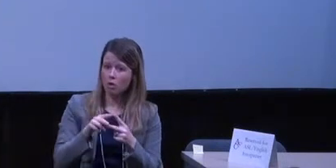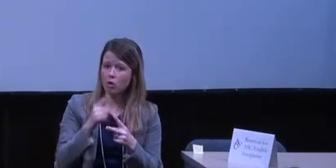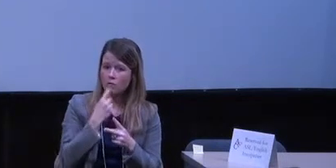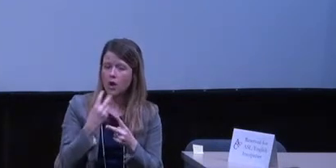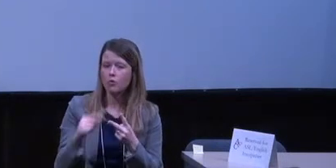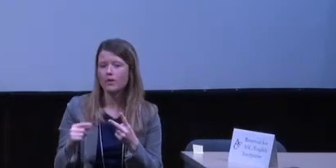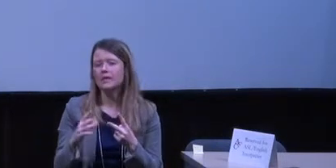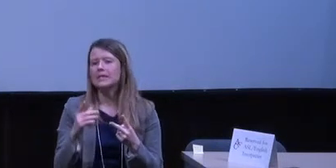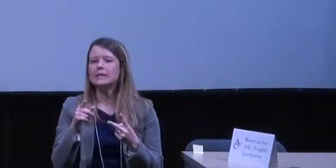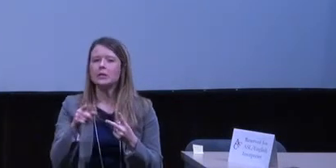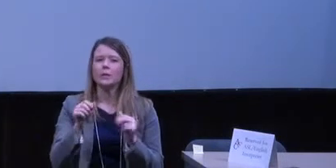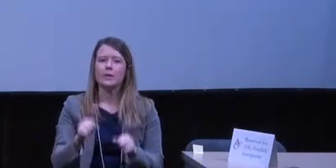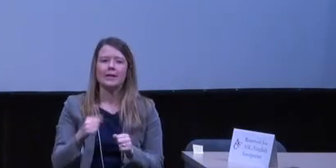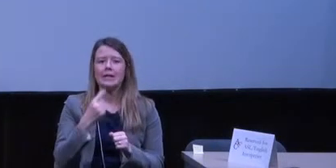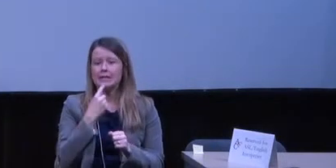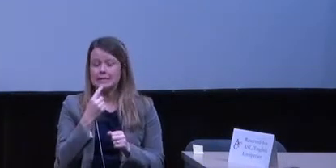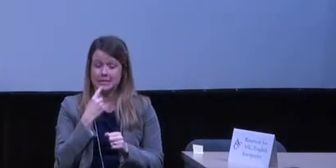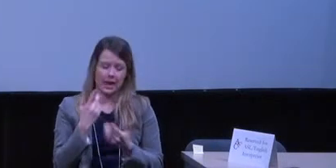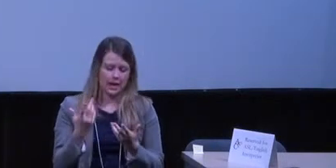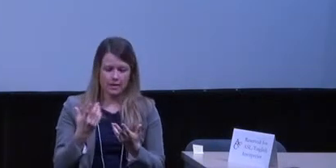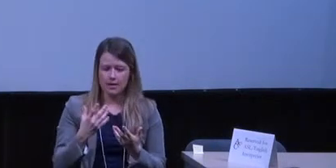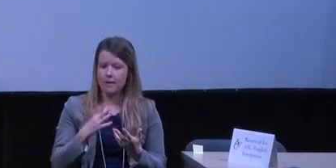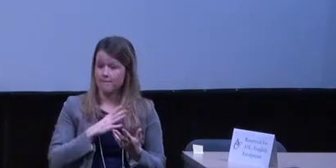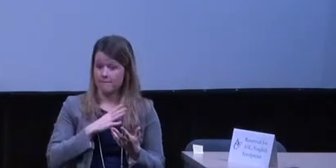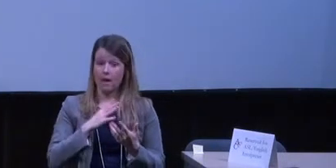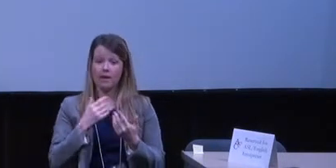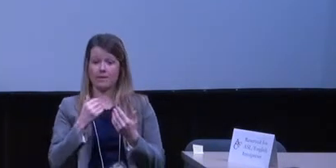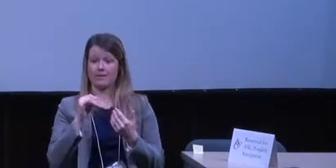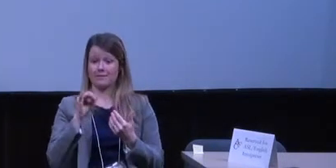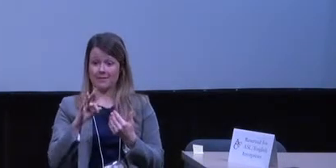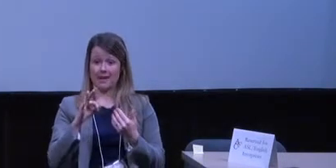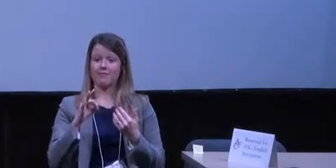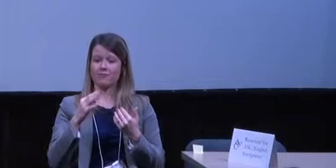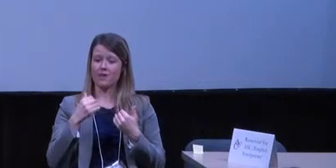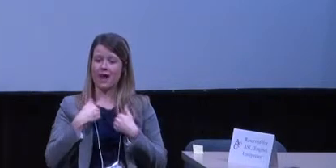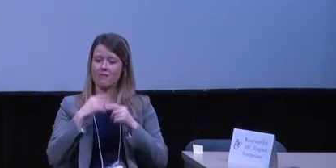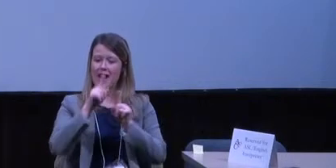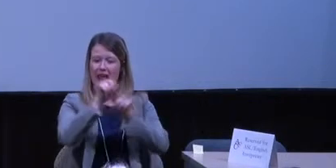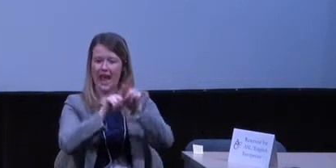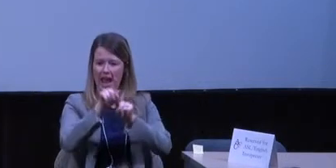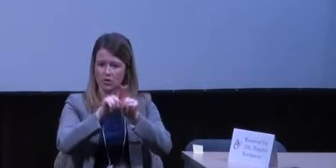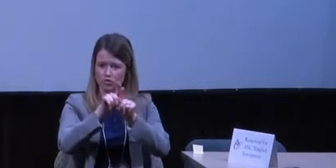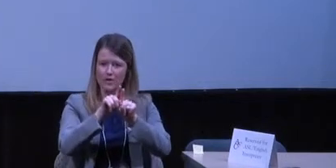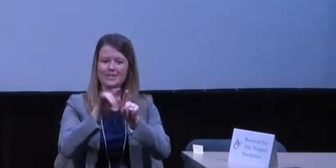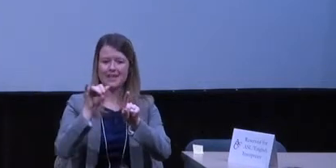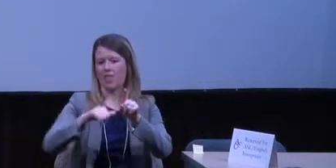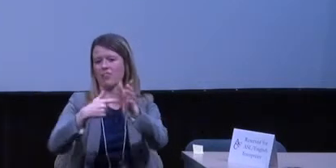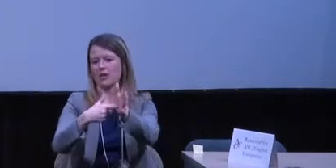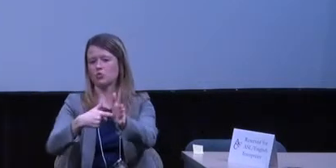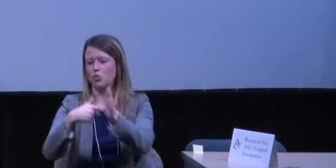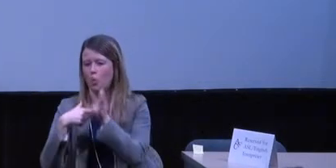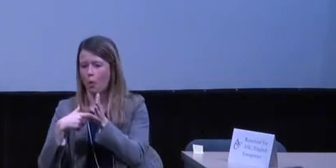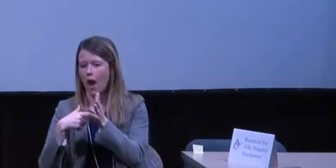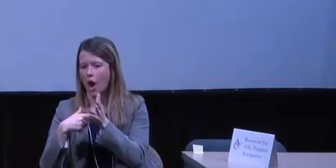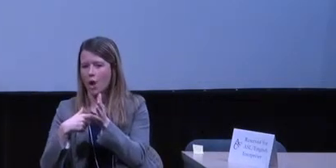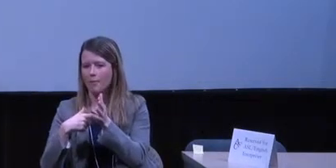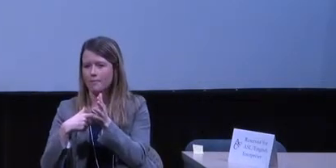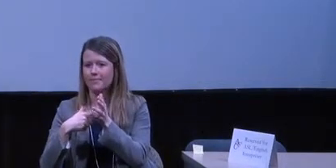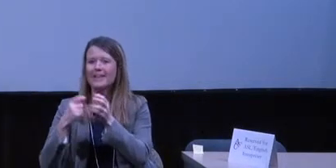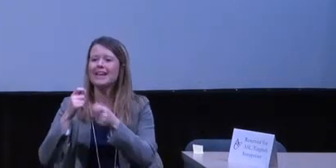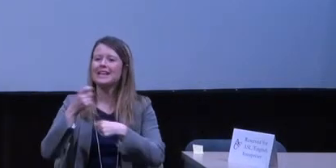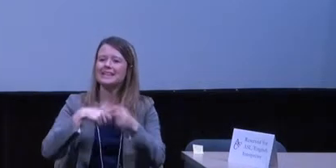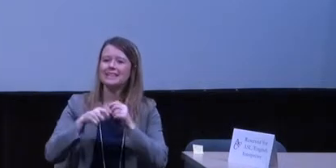say anything indicated with an asterisk is required instead of emphasizing a color.